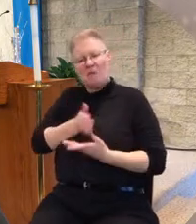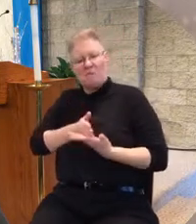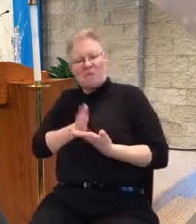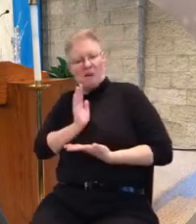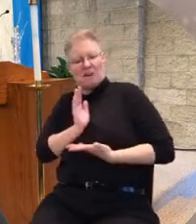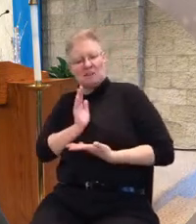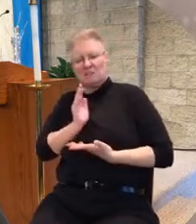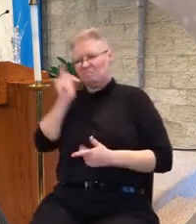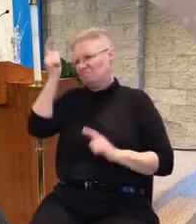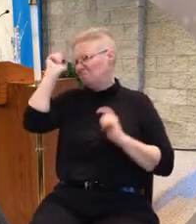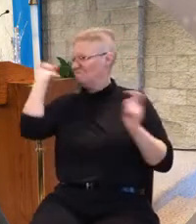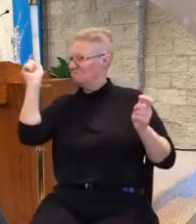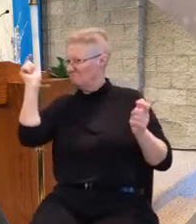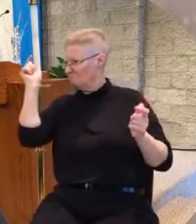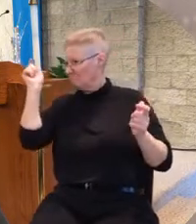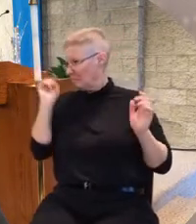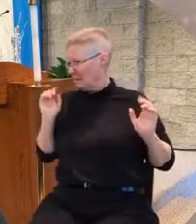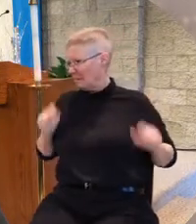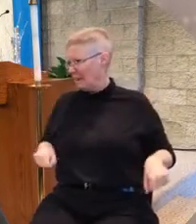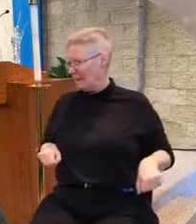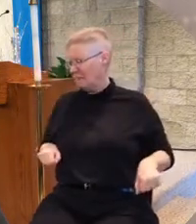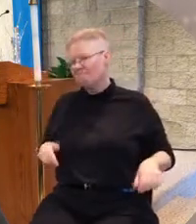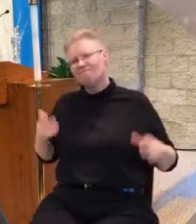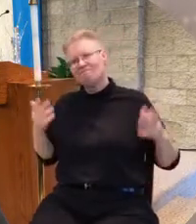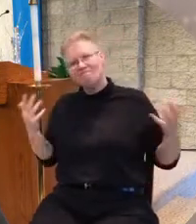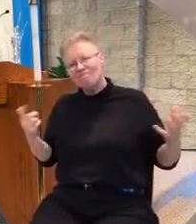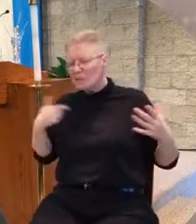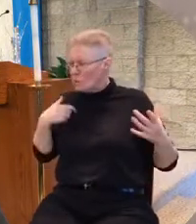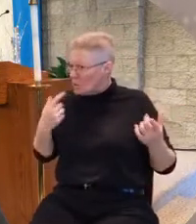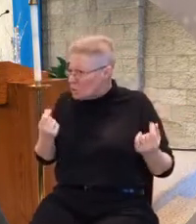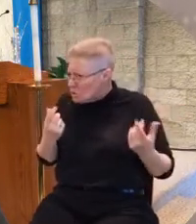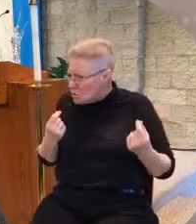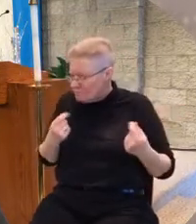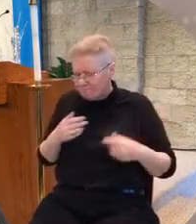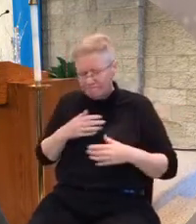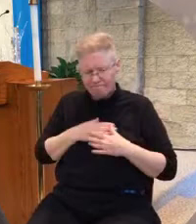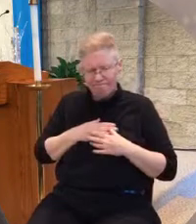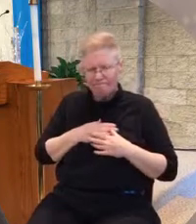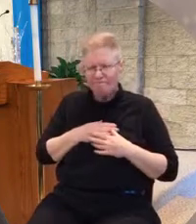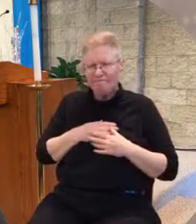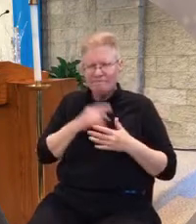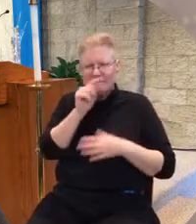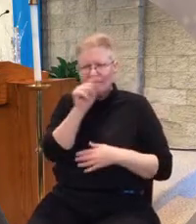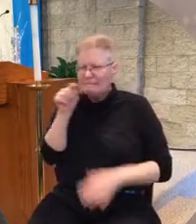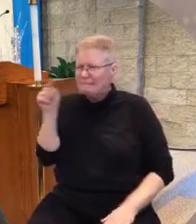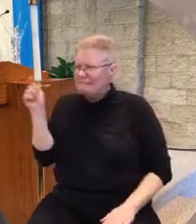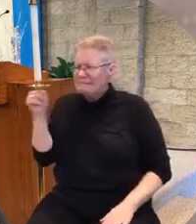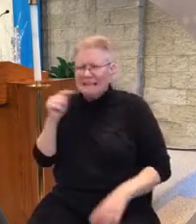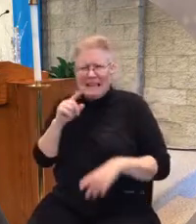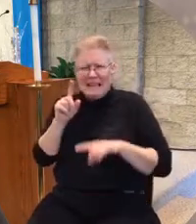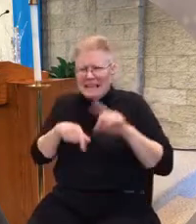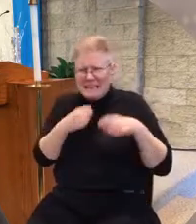Amen. And so I had to go into my closet. I said, I can't make a